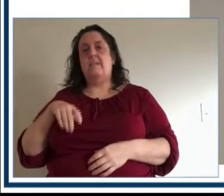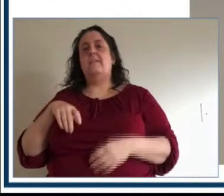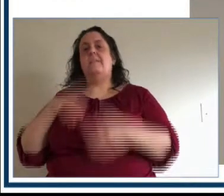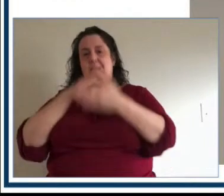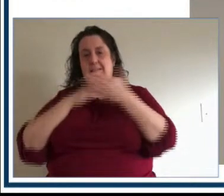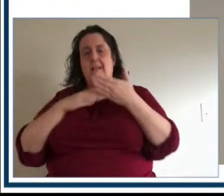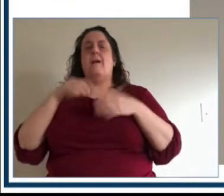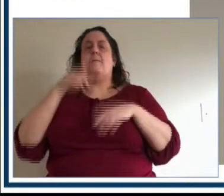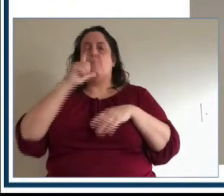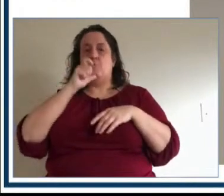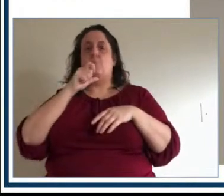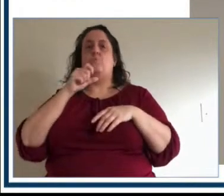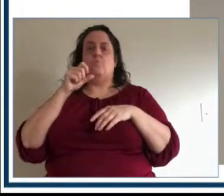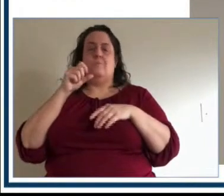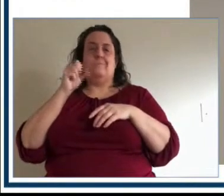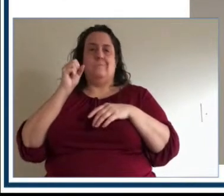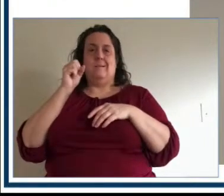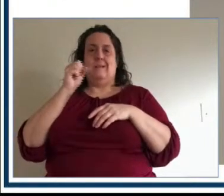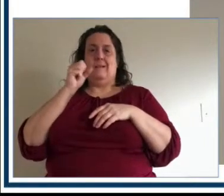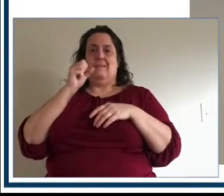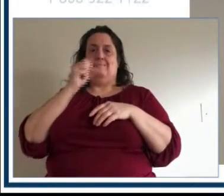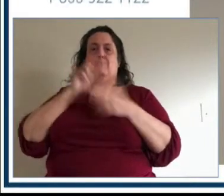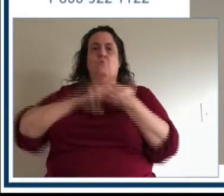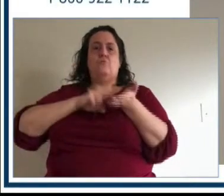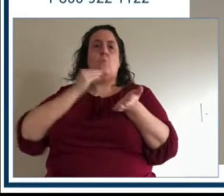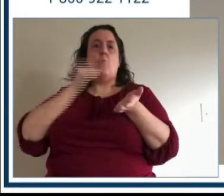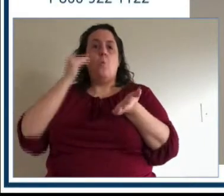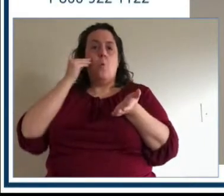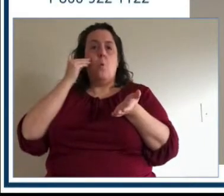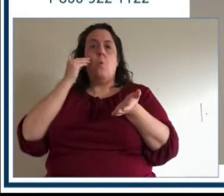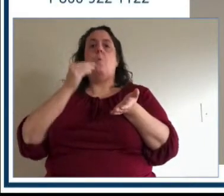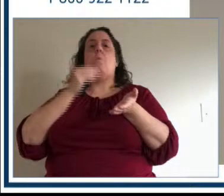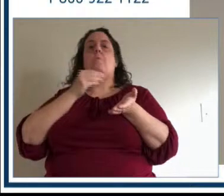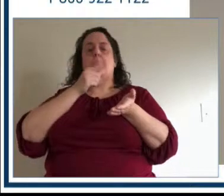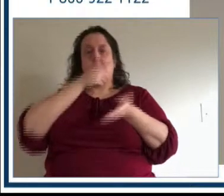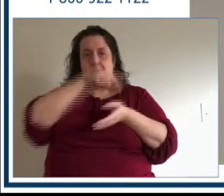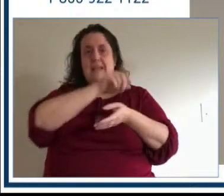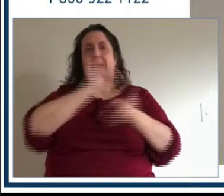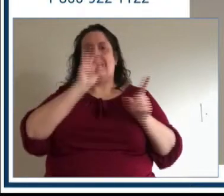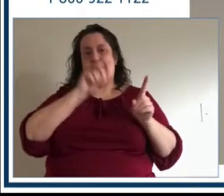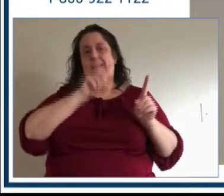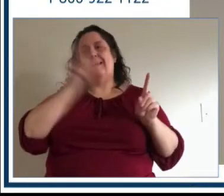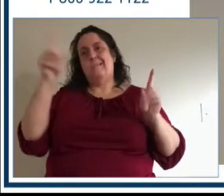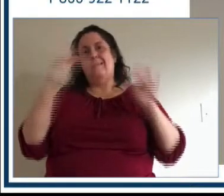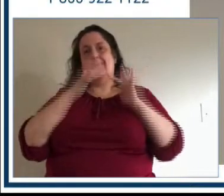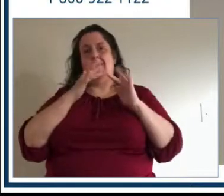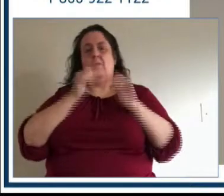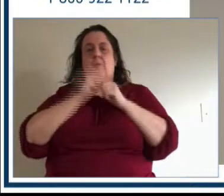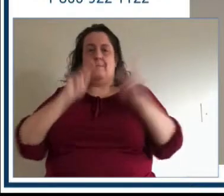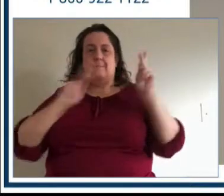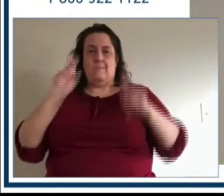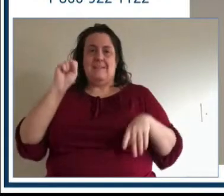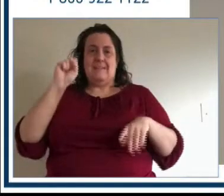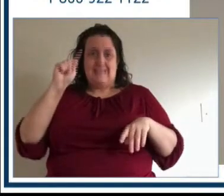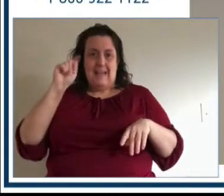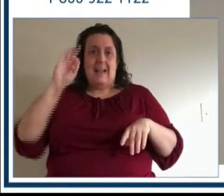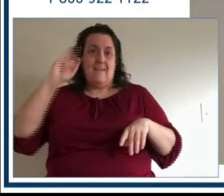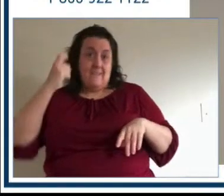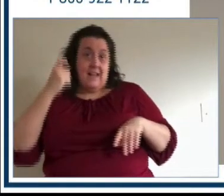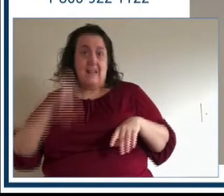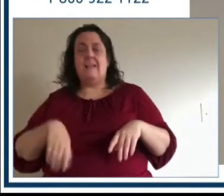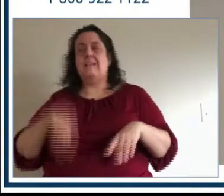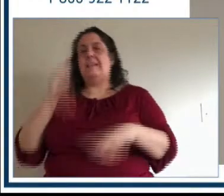with St. FX, and my understanding as well from Dalhousie, those students on Dalhousie, at least the initial cases have had direct,